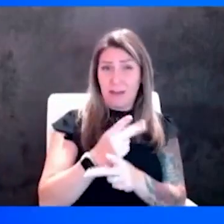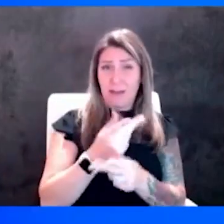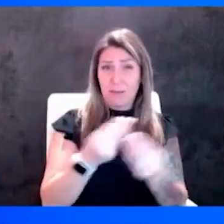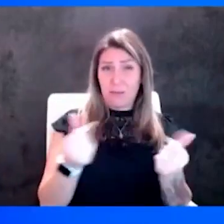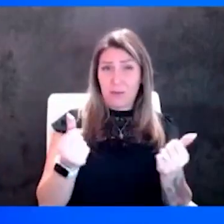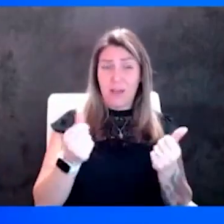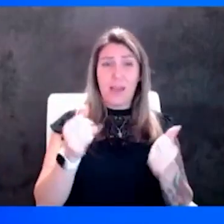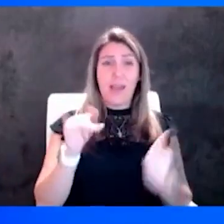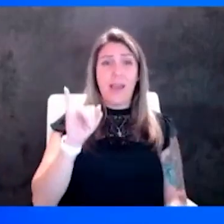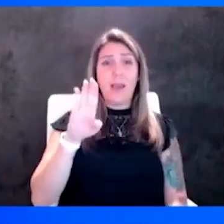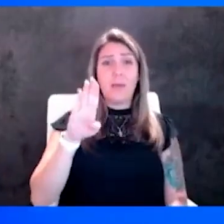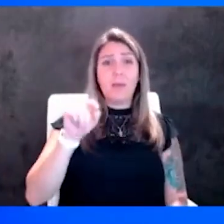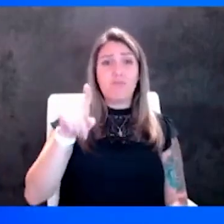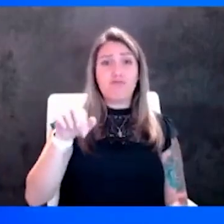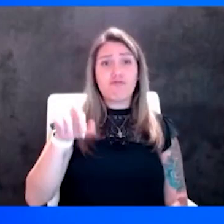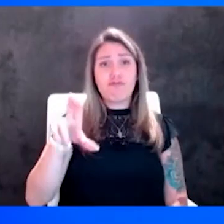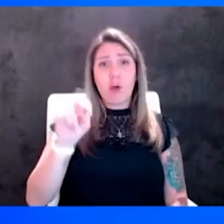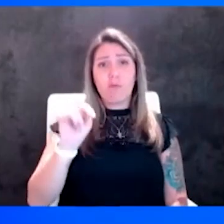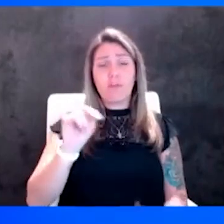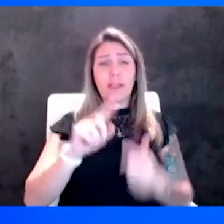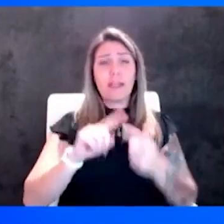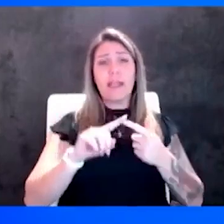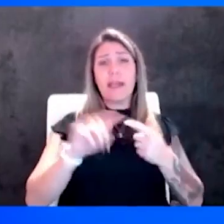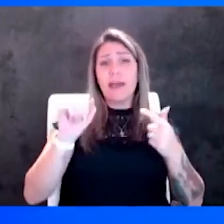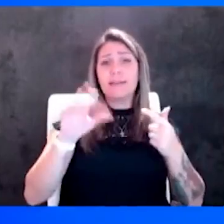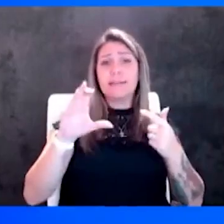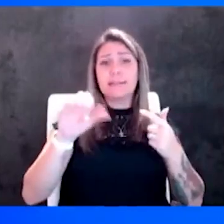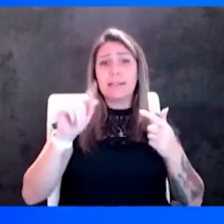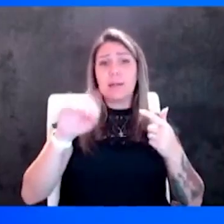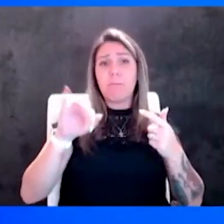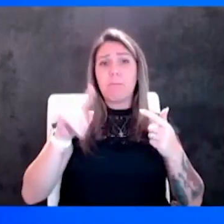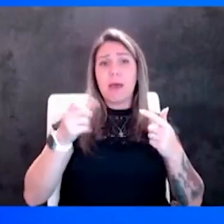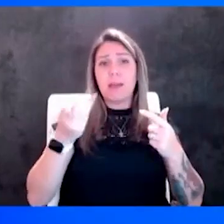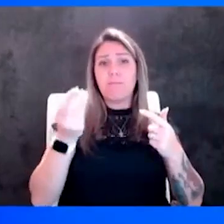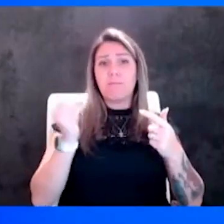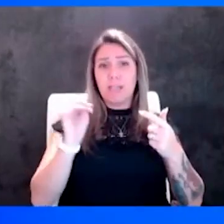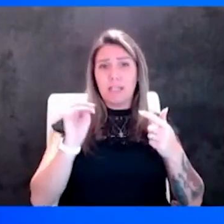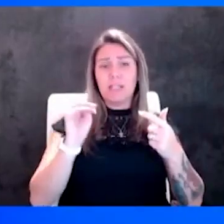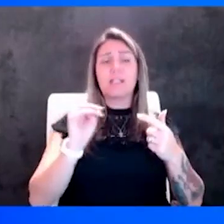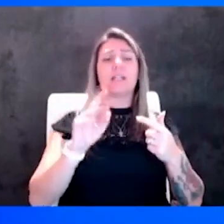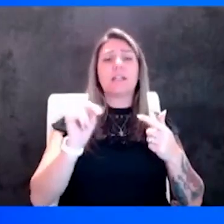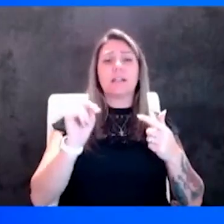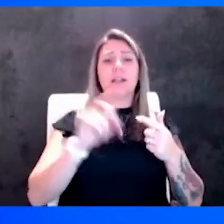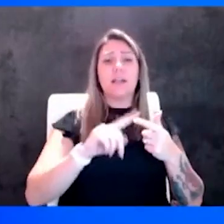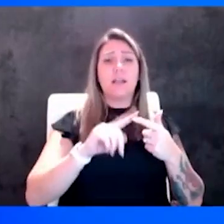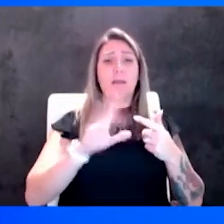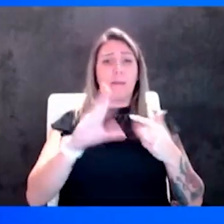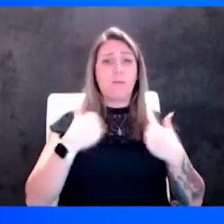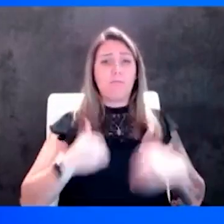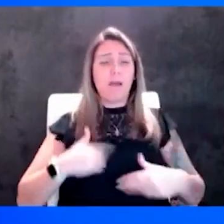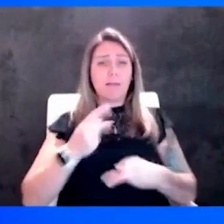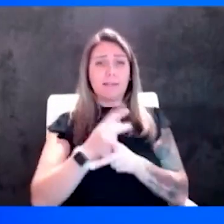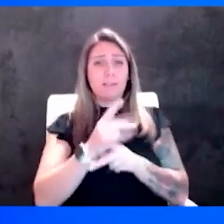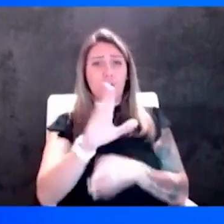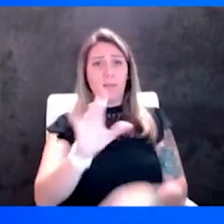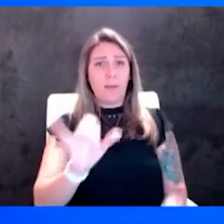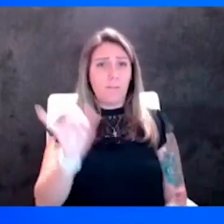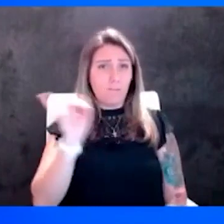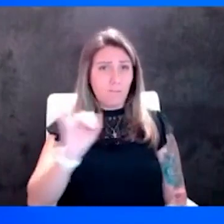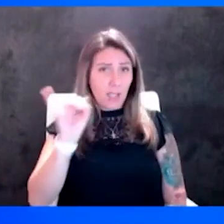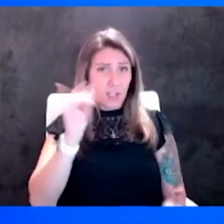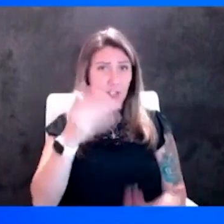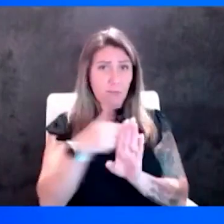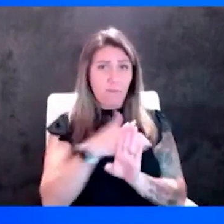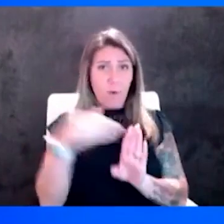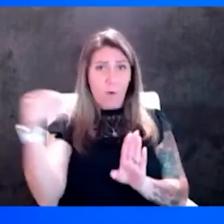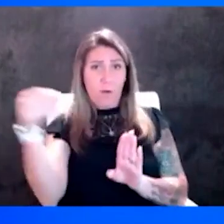ibuprofen, acetaminophen, that will help with their symptoms. Can we let their body take care of that infection before giving them antibiotics?